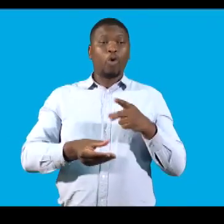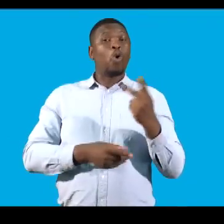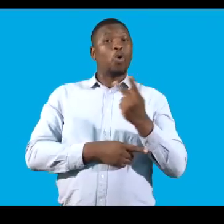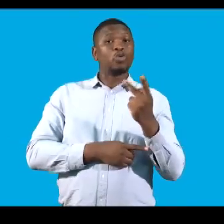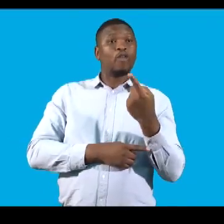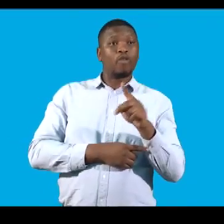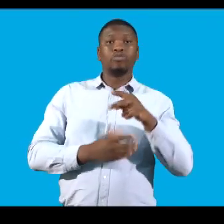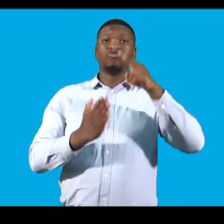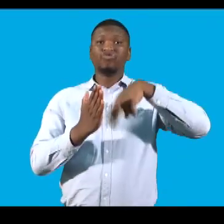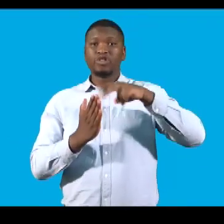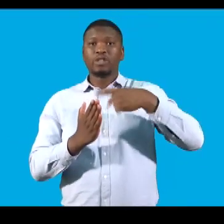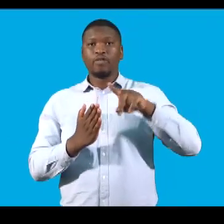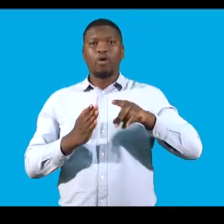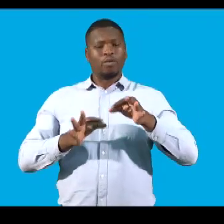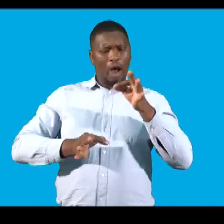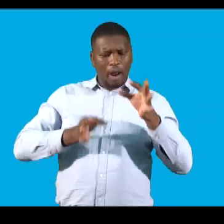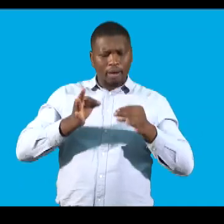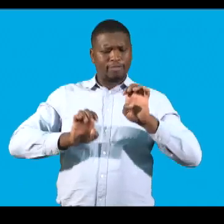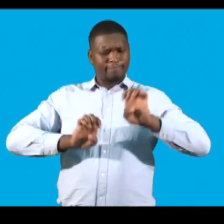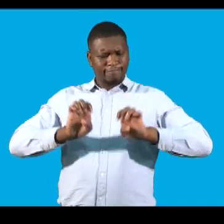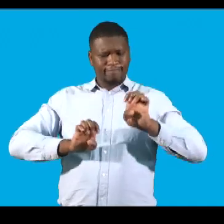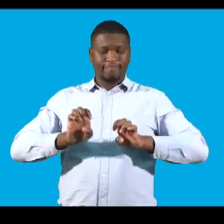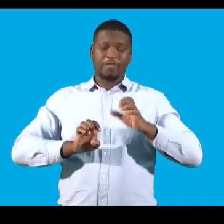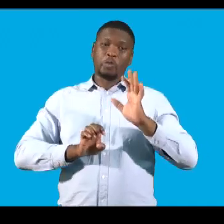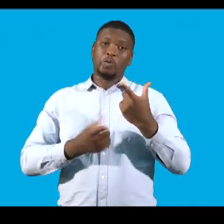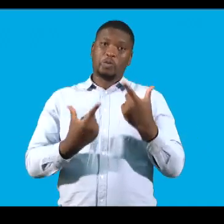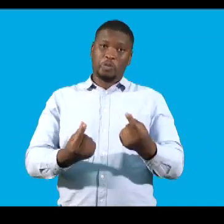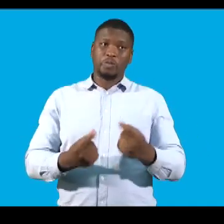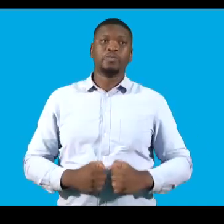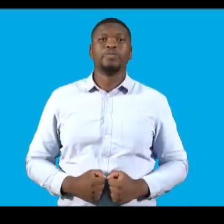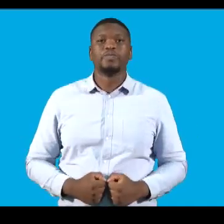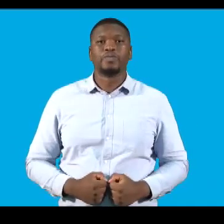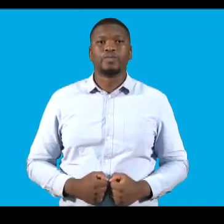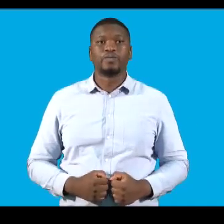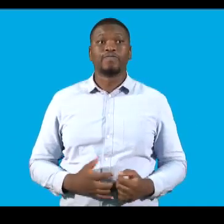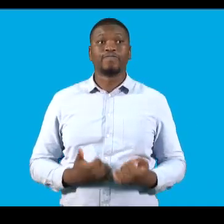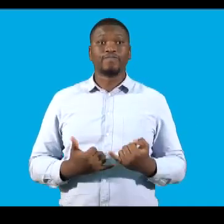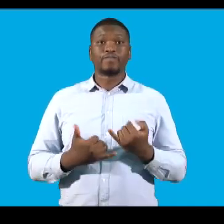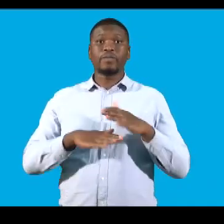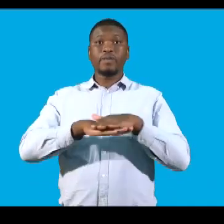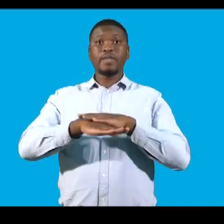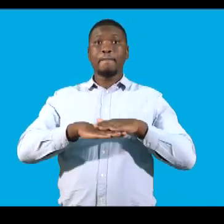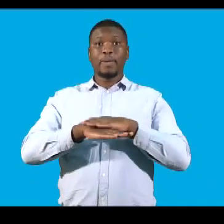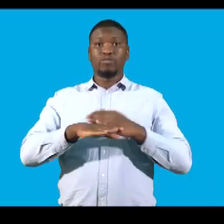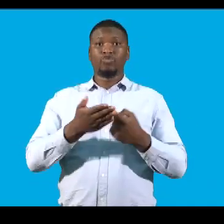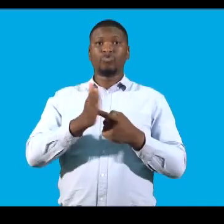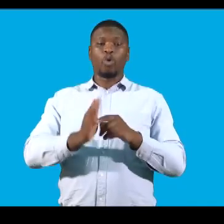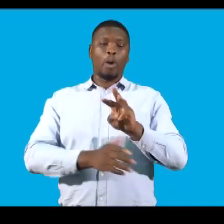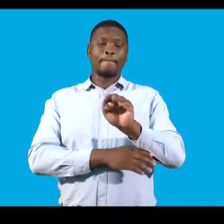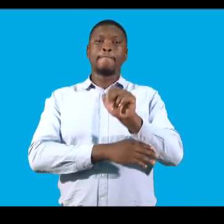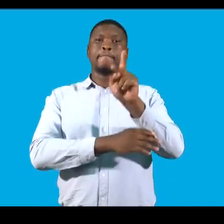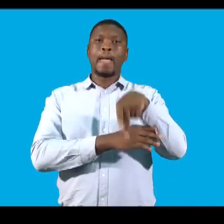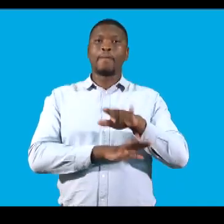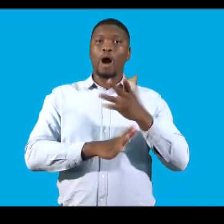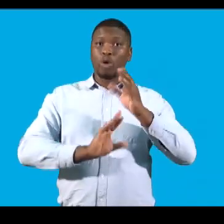and evaluating, drawing conclusions and expressing our opinions. This is a basic